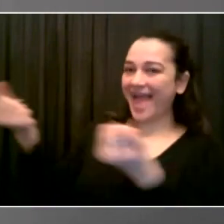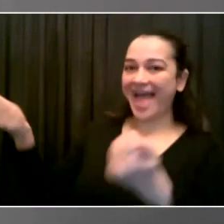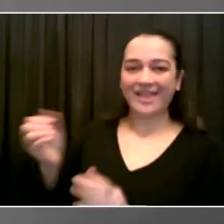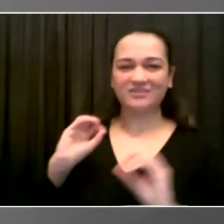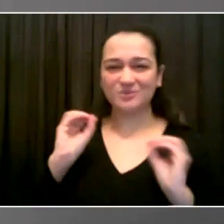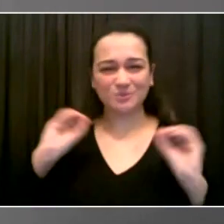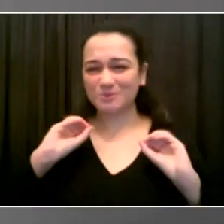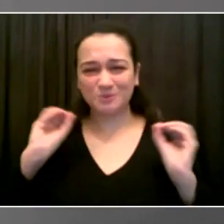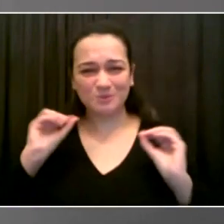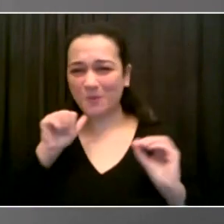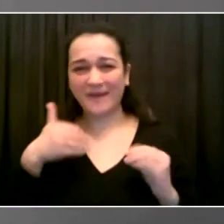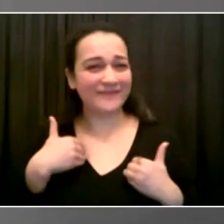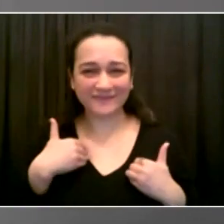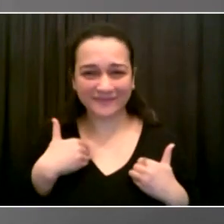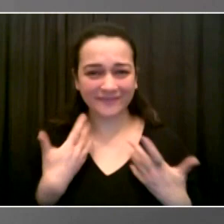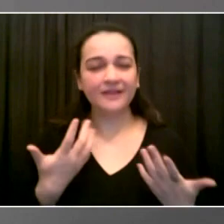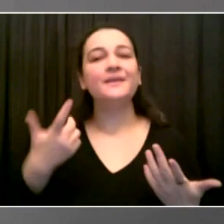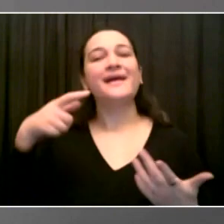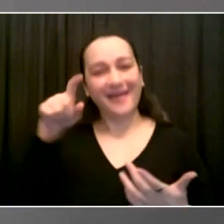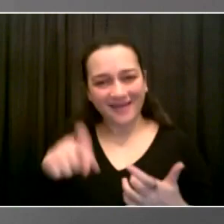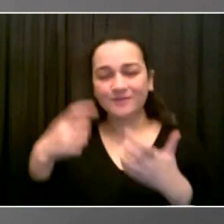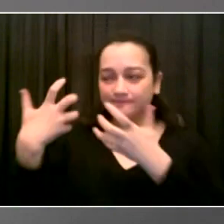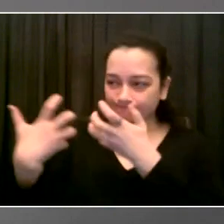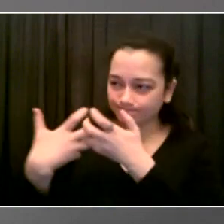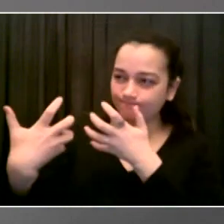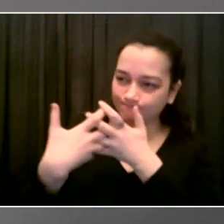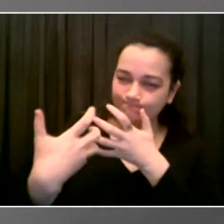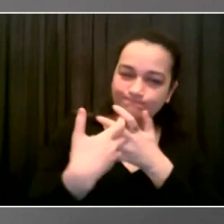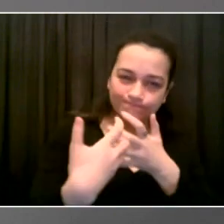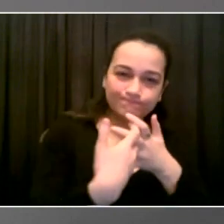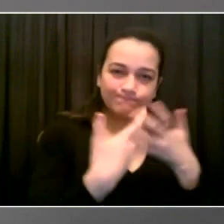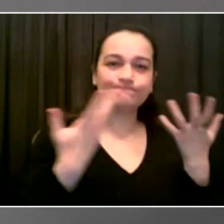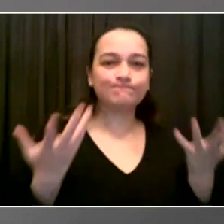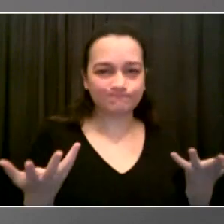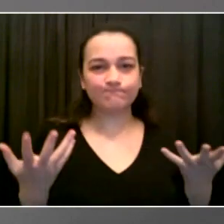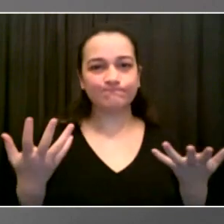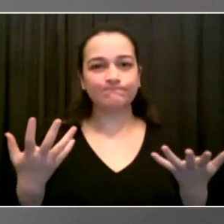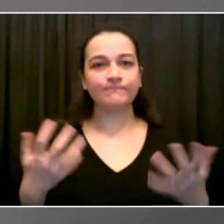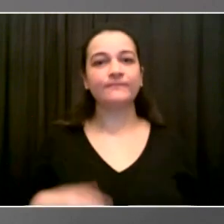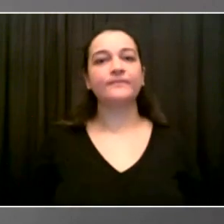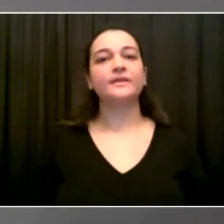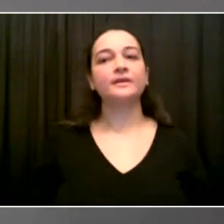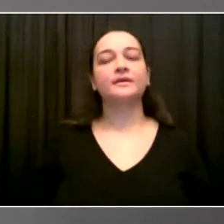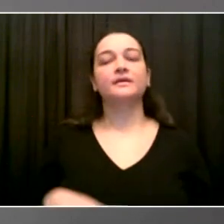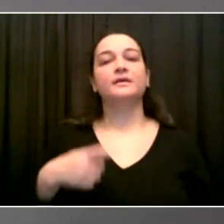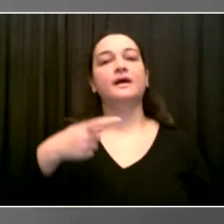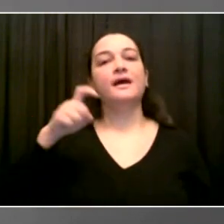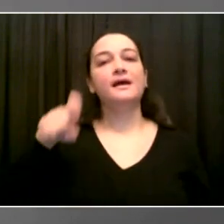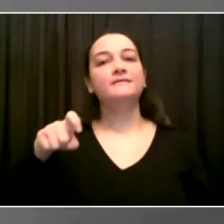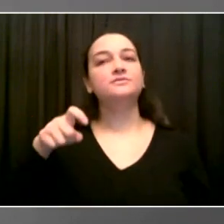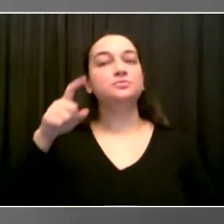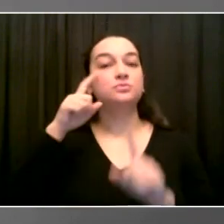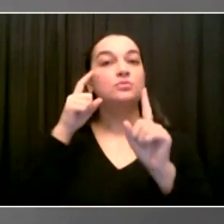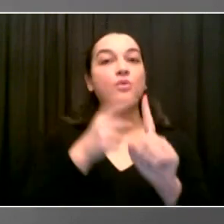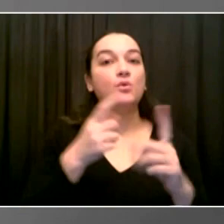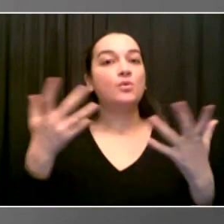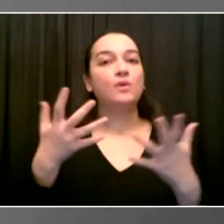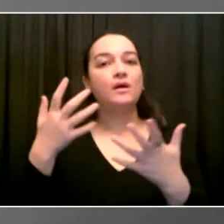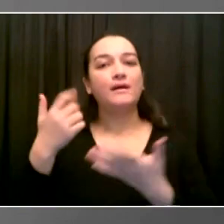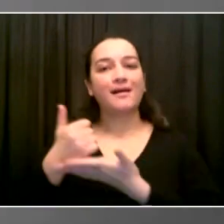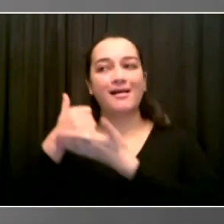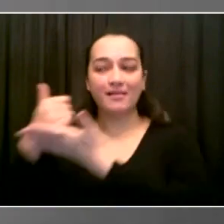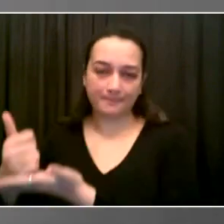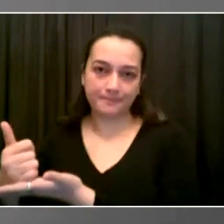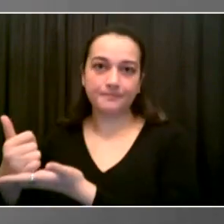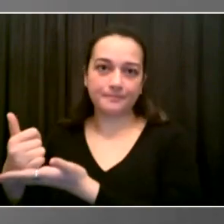As physicians, we do know how to treat the symptoms that are disabling people, and that will be our focus. Thank you,